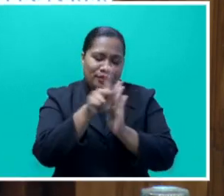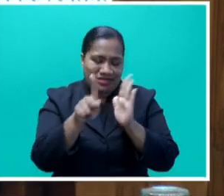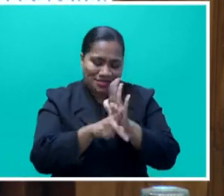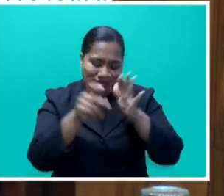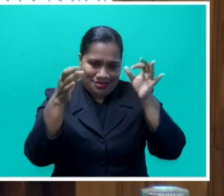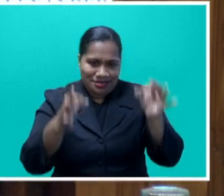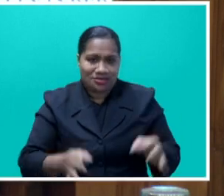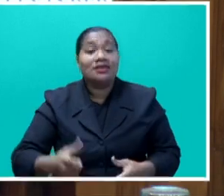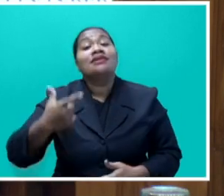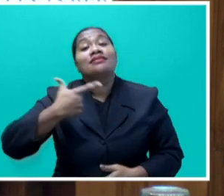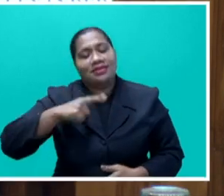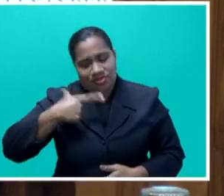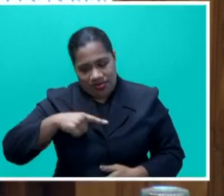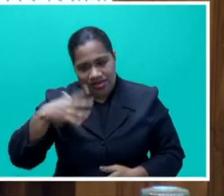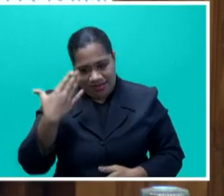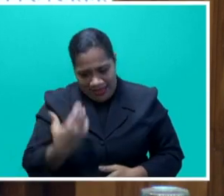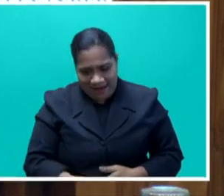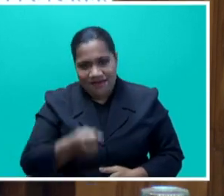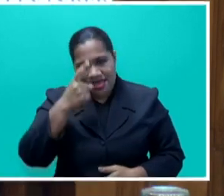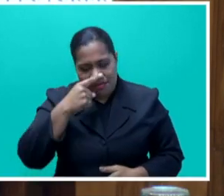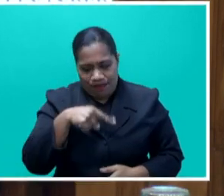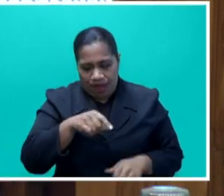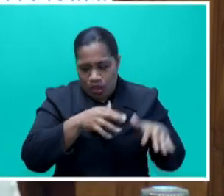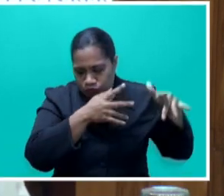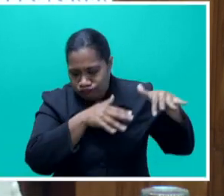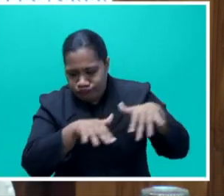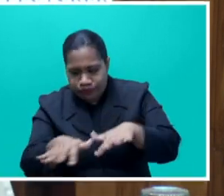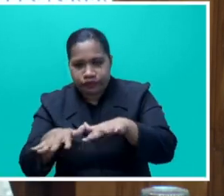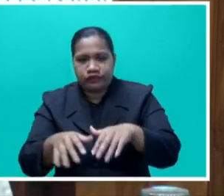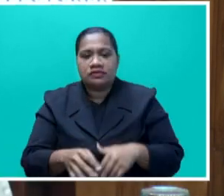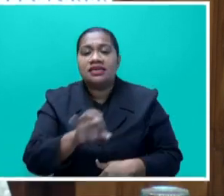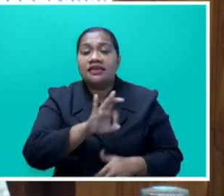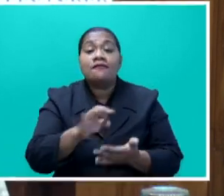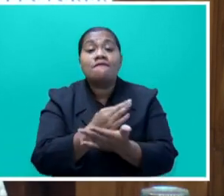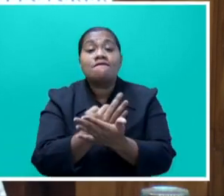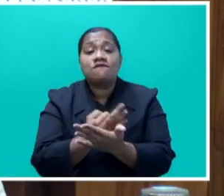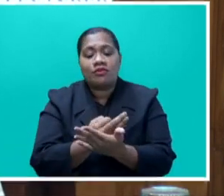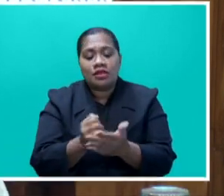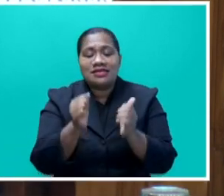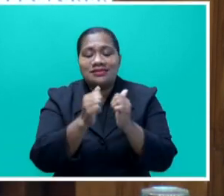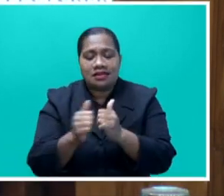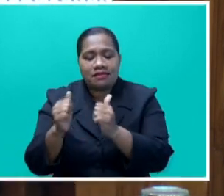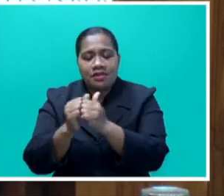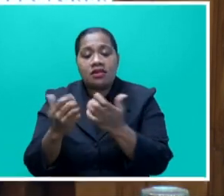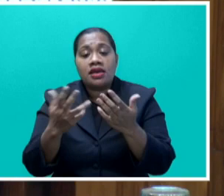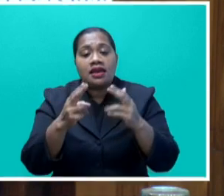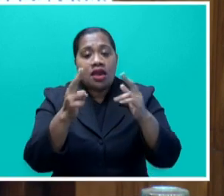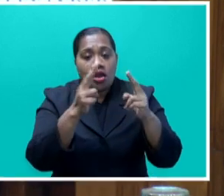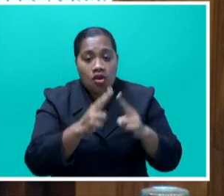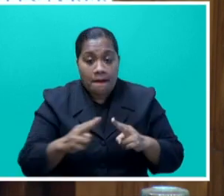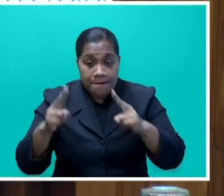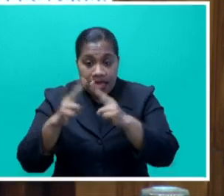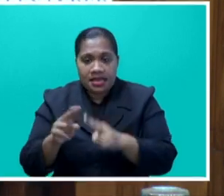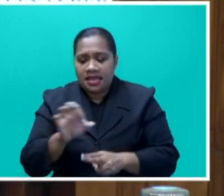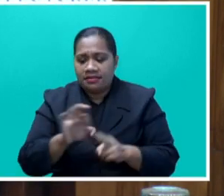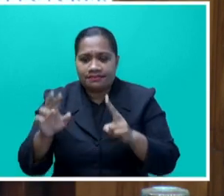resulted in the influx of people moving into informal settlements in the urban and peri-urban